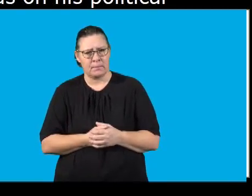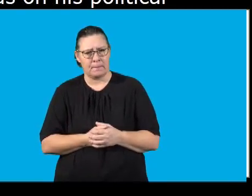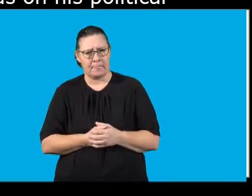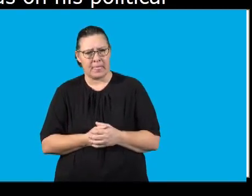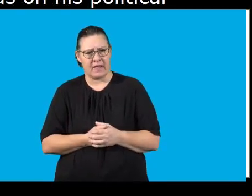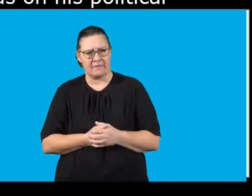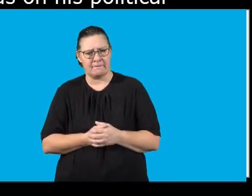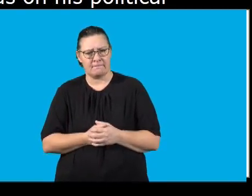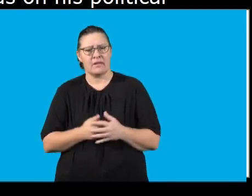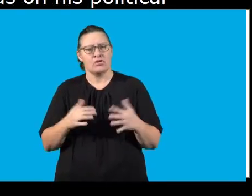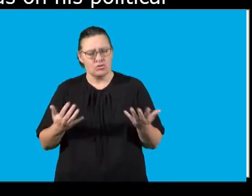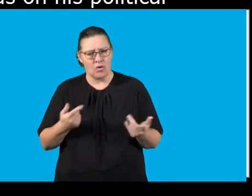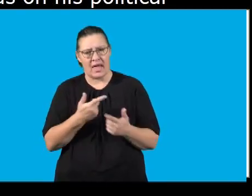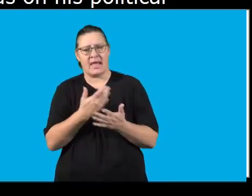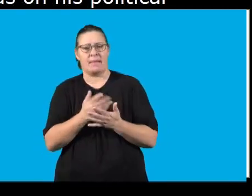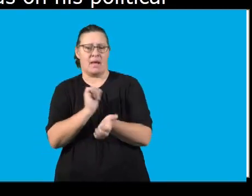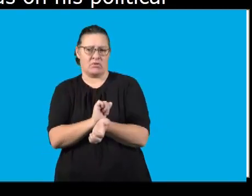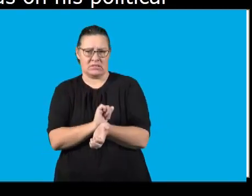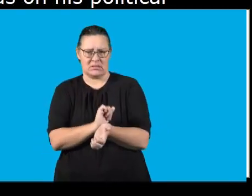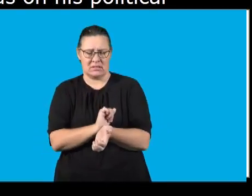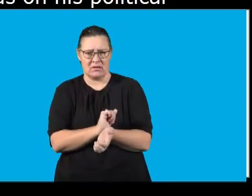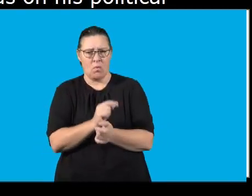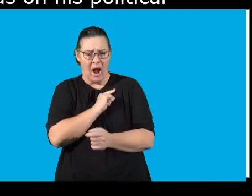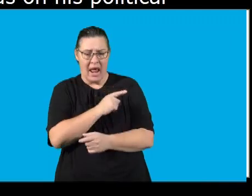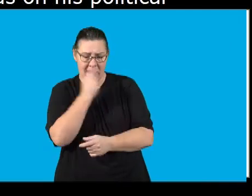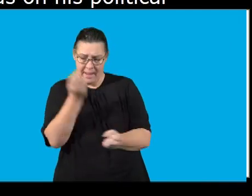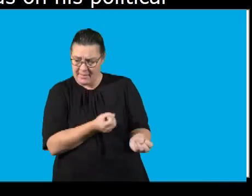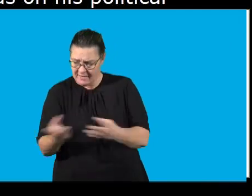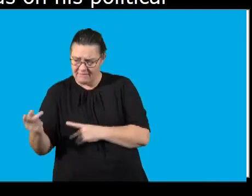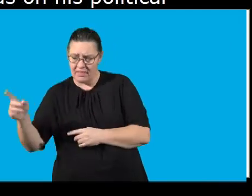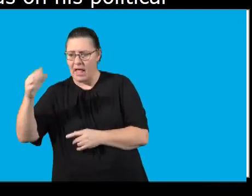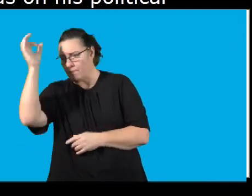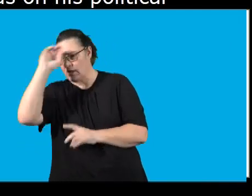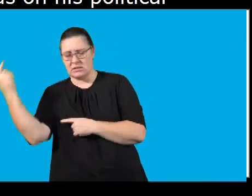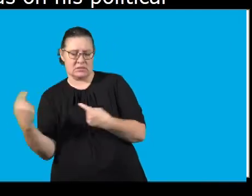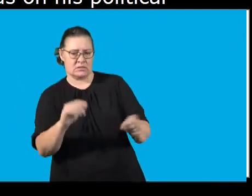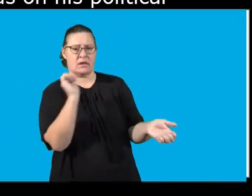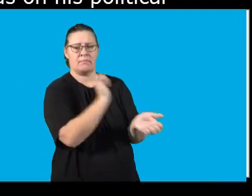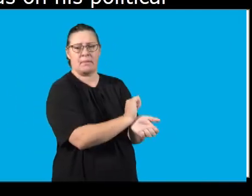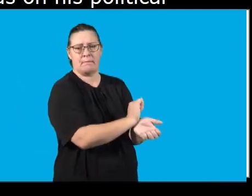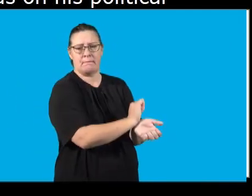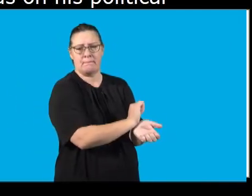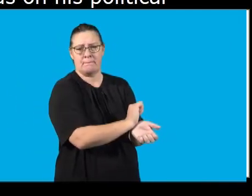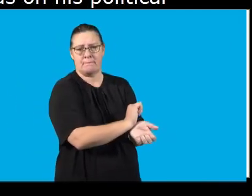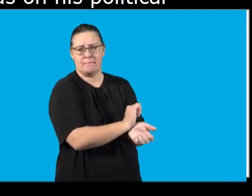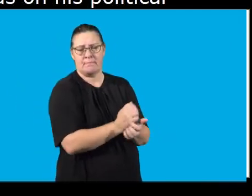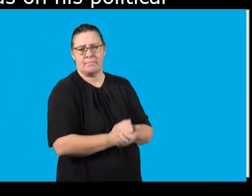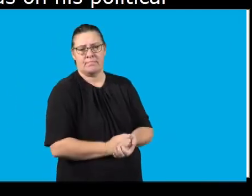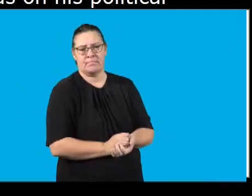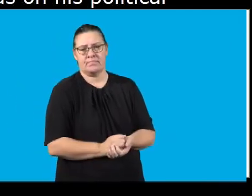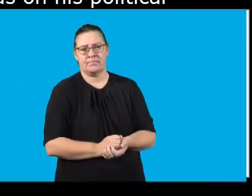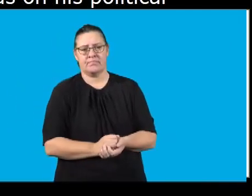police, the apartheid police, so that they could be arrested. Because once their names are out there, now they're going to be arrested,